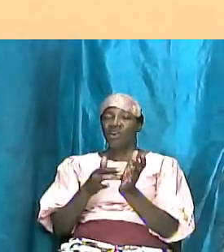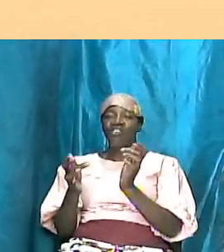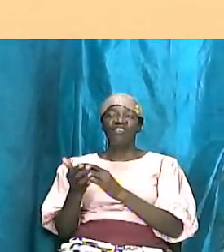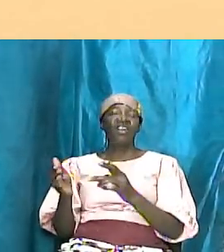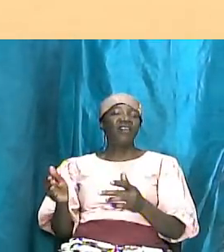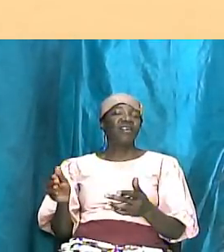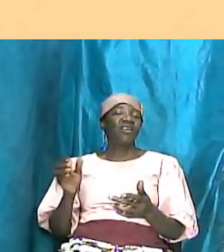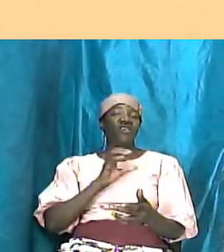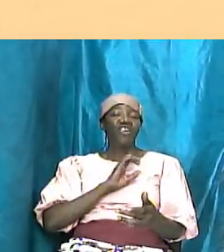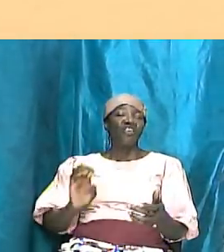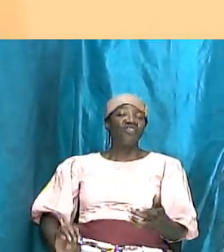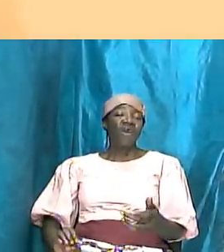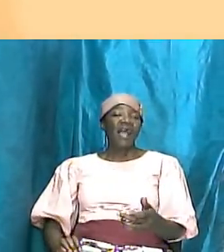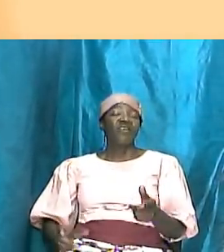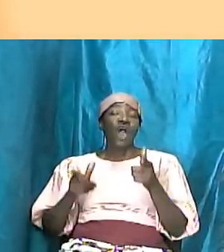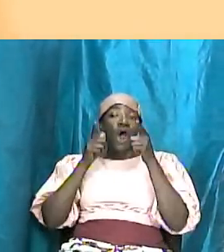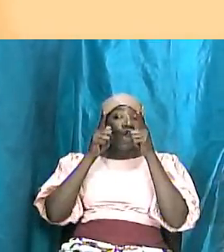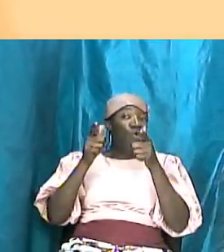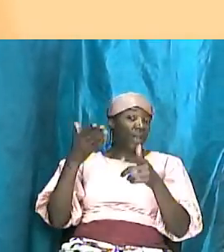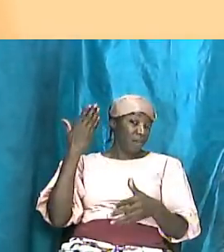but